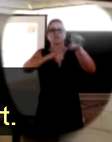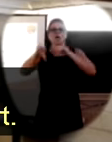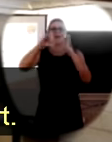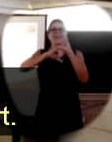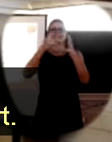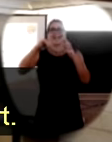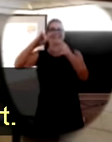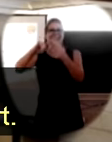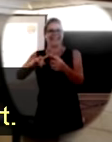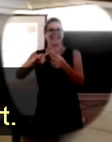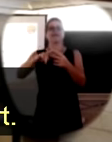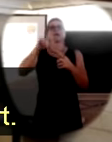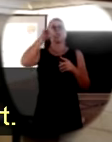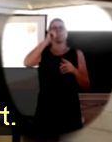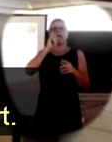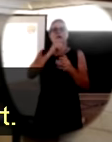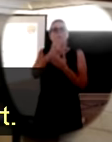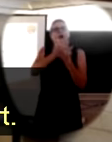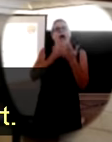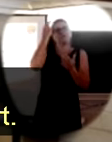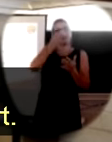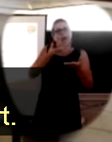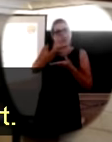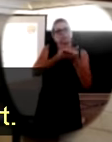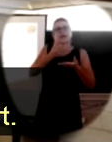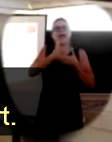actually spend half an hour in and give the